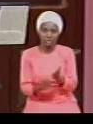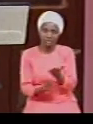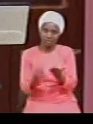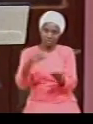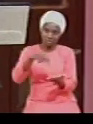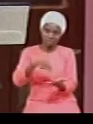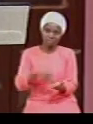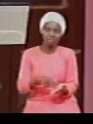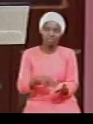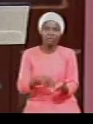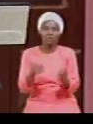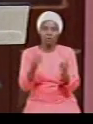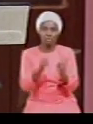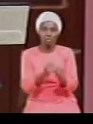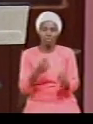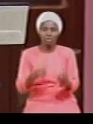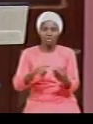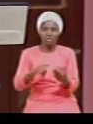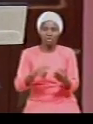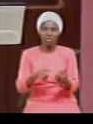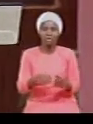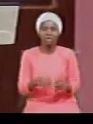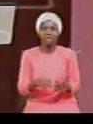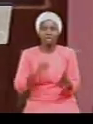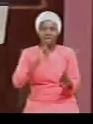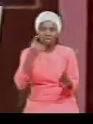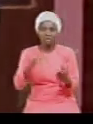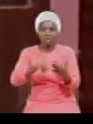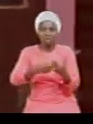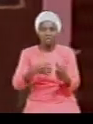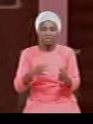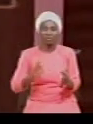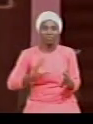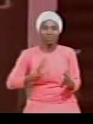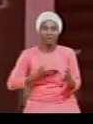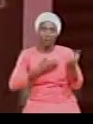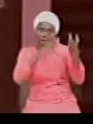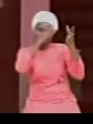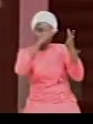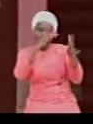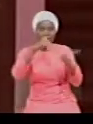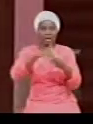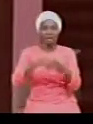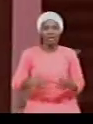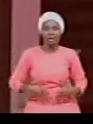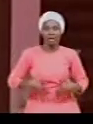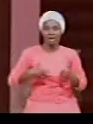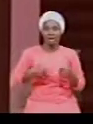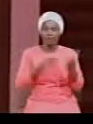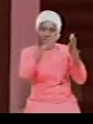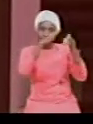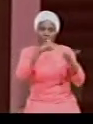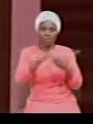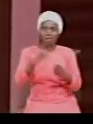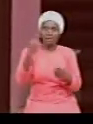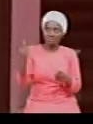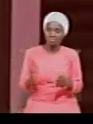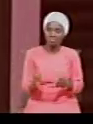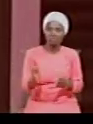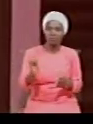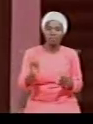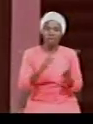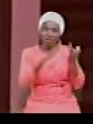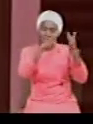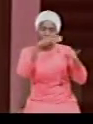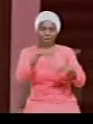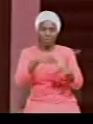resurrection was the beginning of our hope. Hope in life, hope in eternity, hope